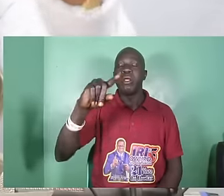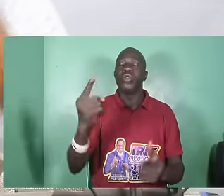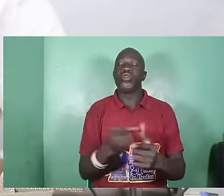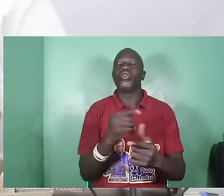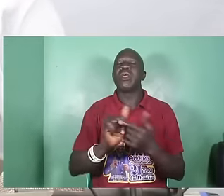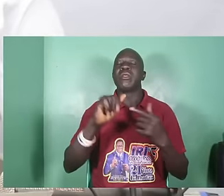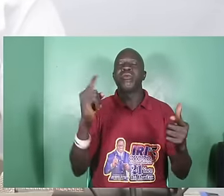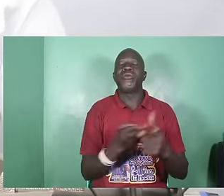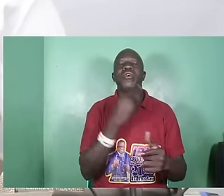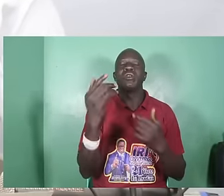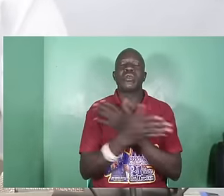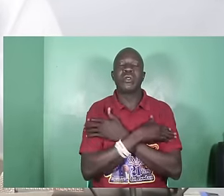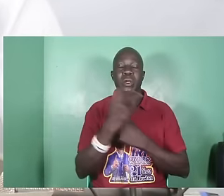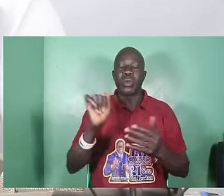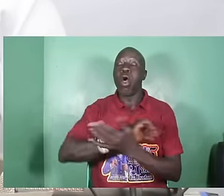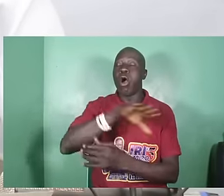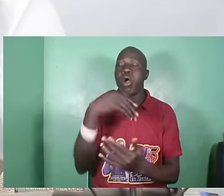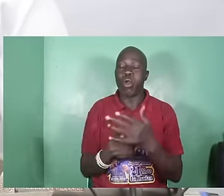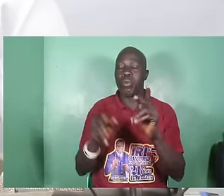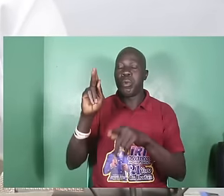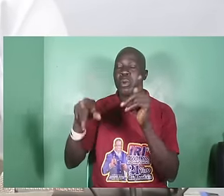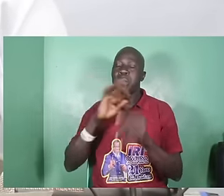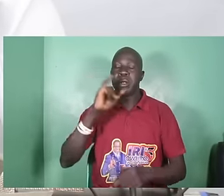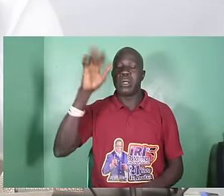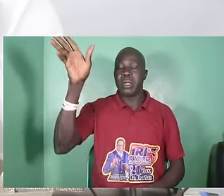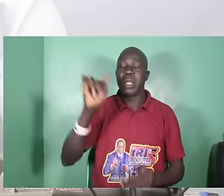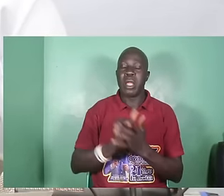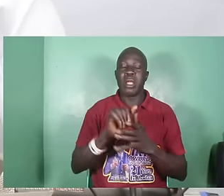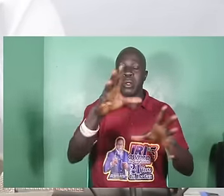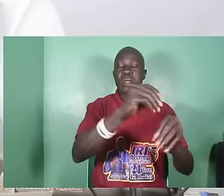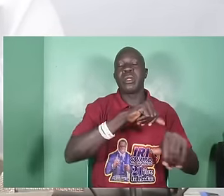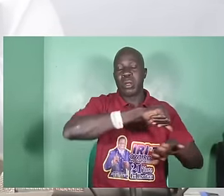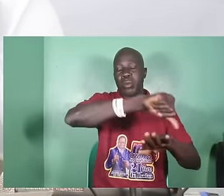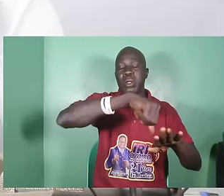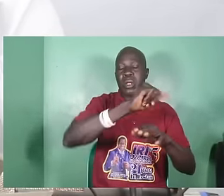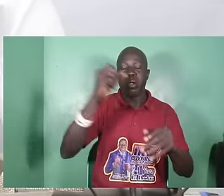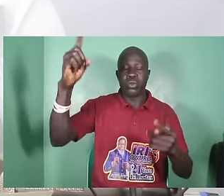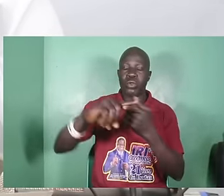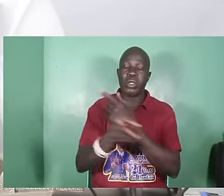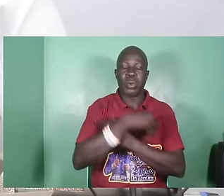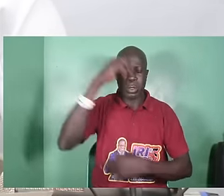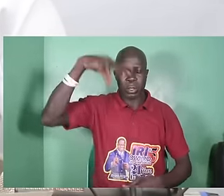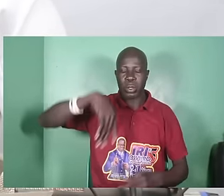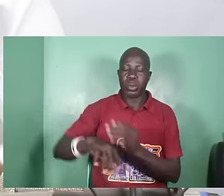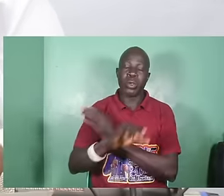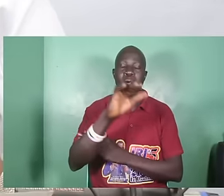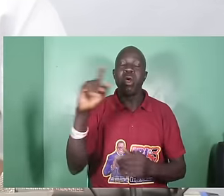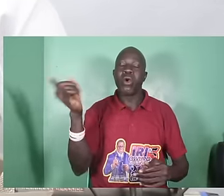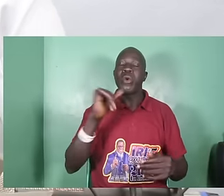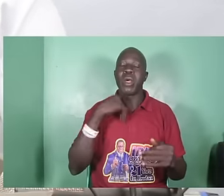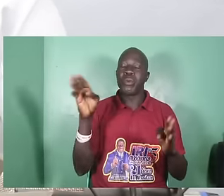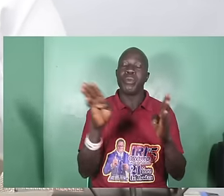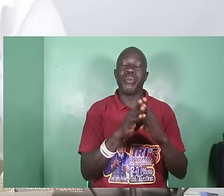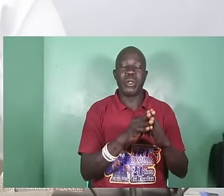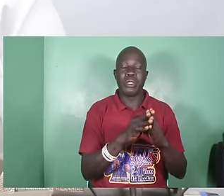He's saying. Today will be the first Sunday. Everyone that is there, they will collect their offering today by the grace of God.